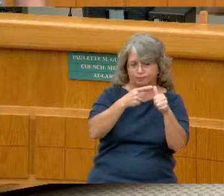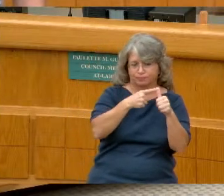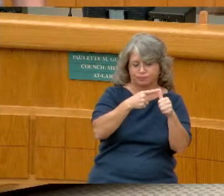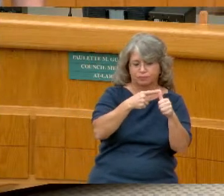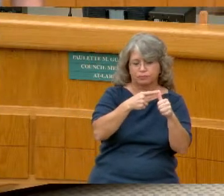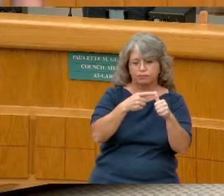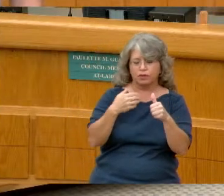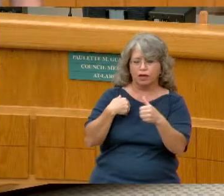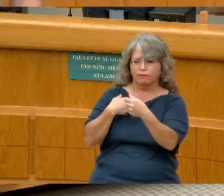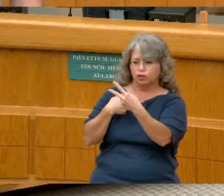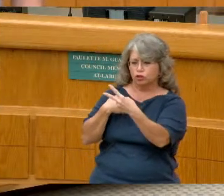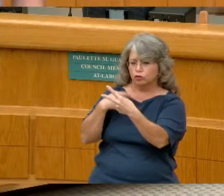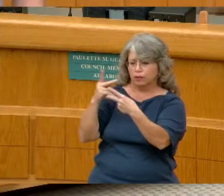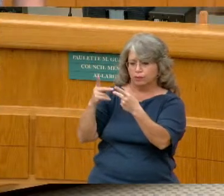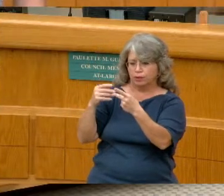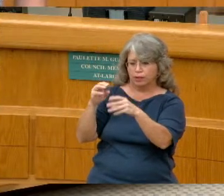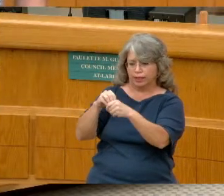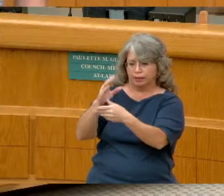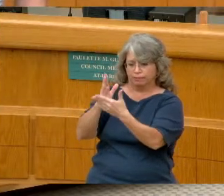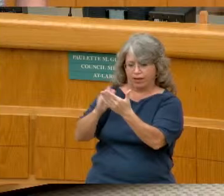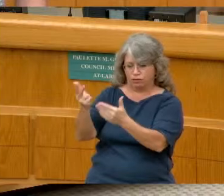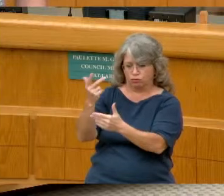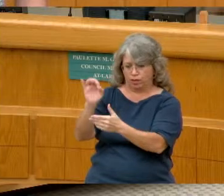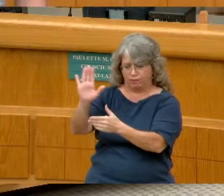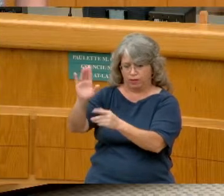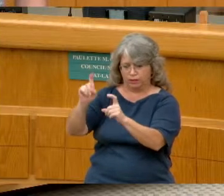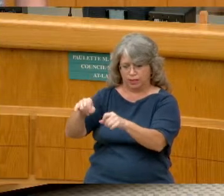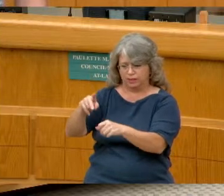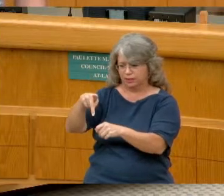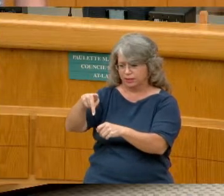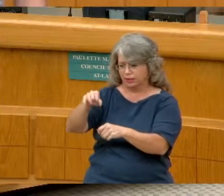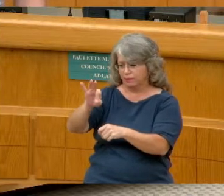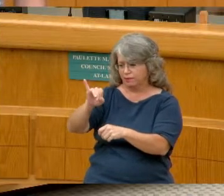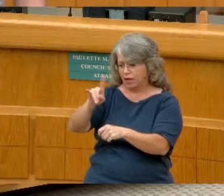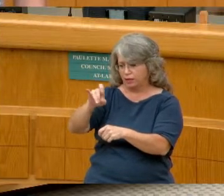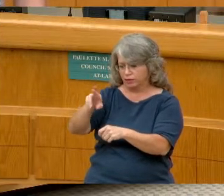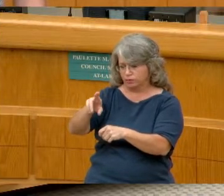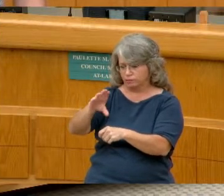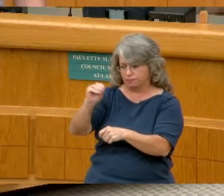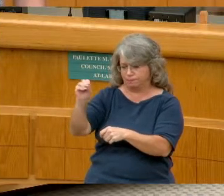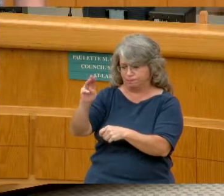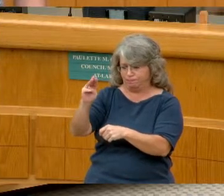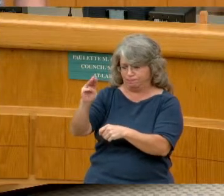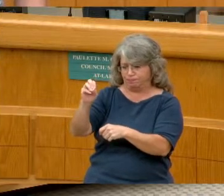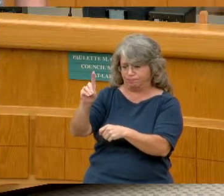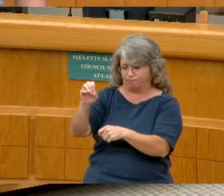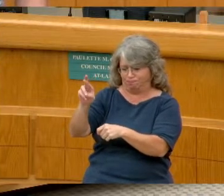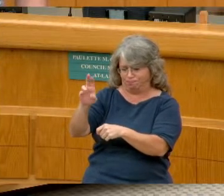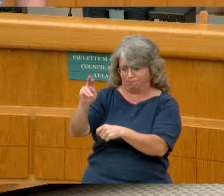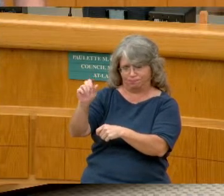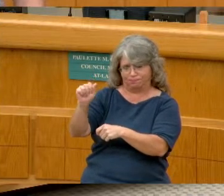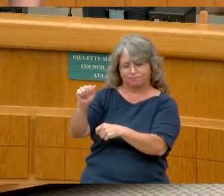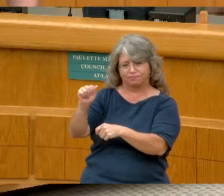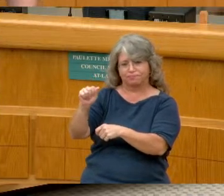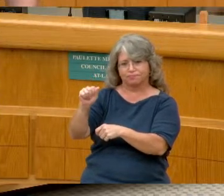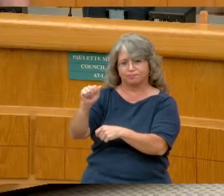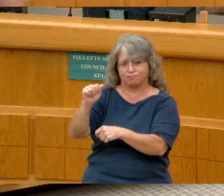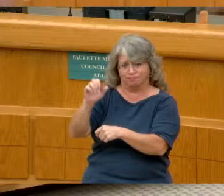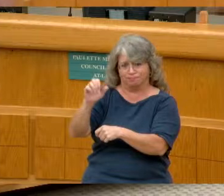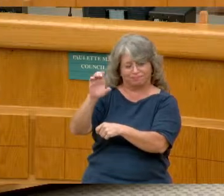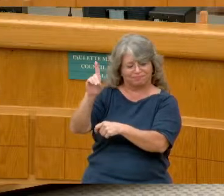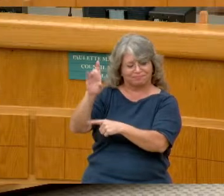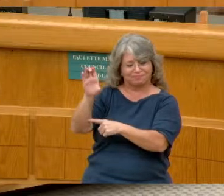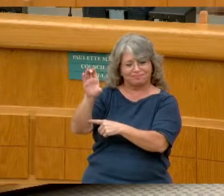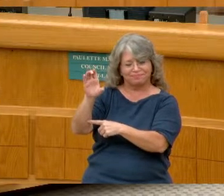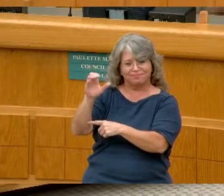and Moderna. Pfizer, CDC has an agreement with them to purchase 100 million doses, I believe,